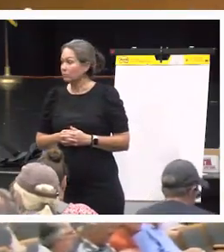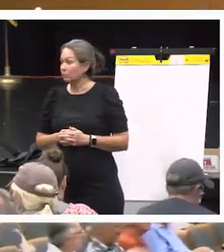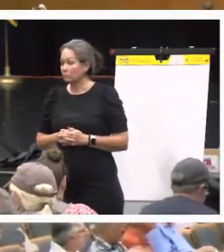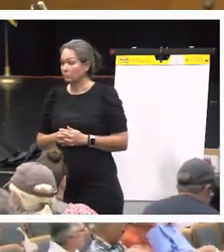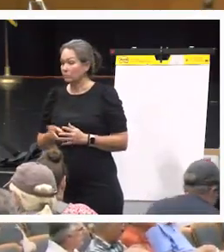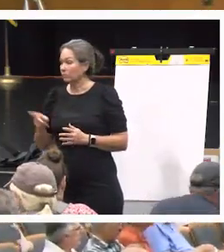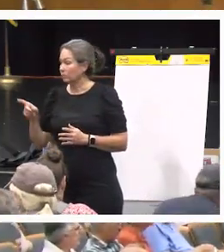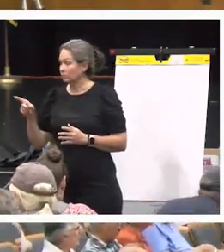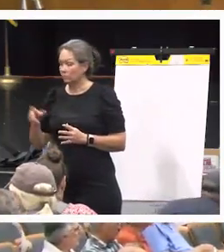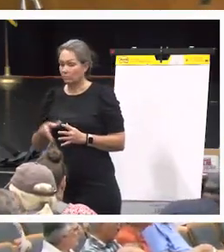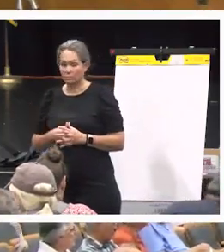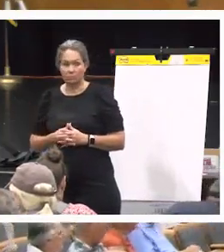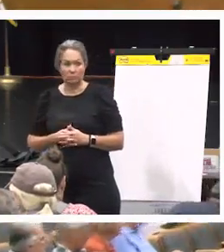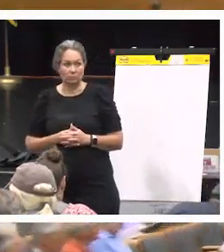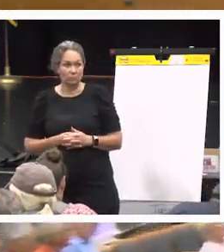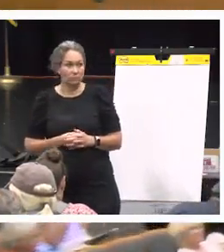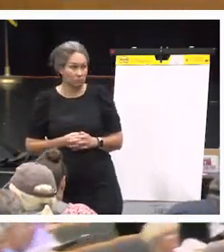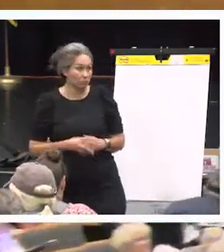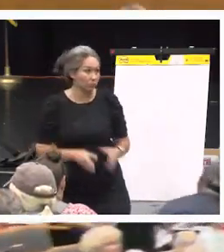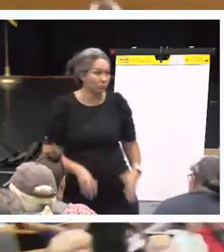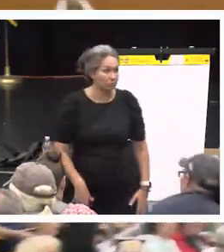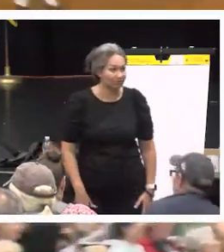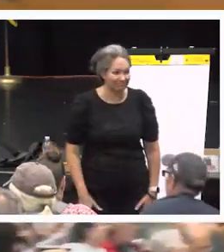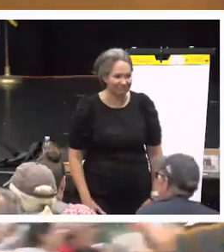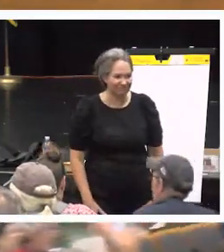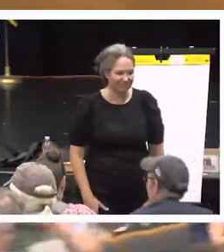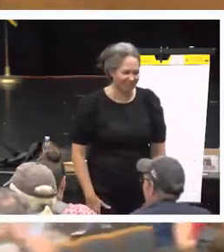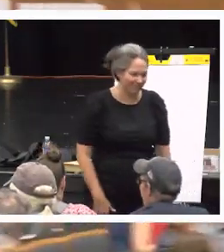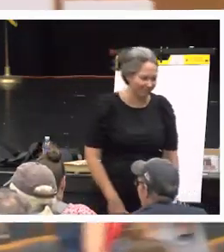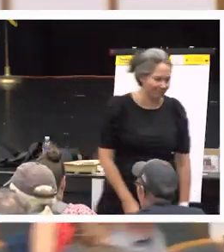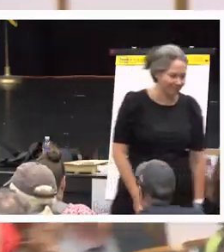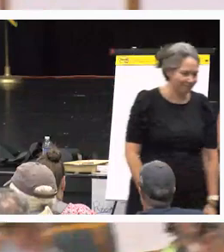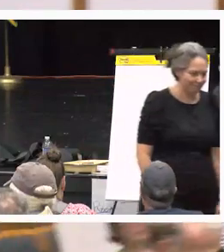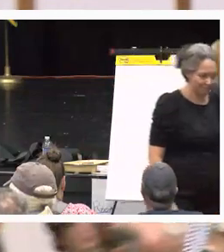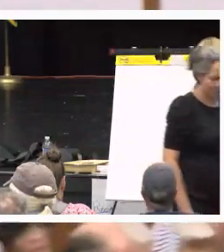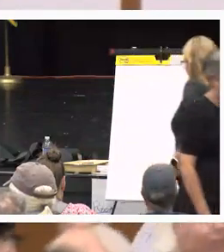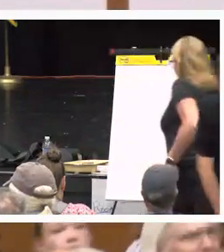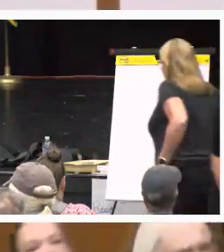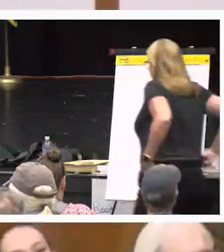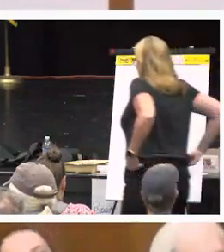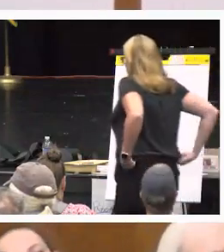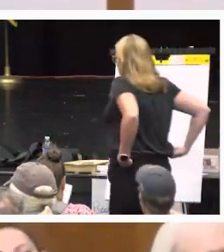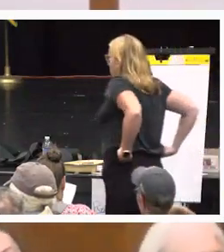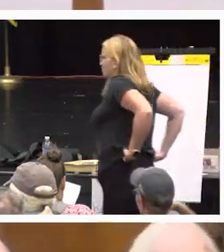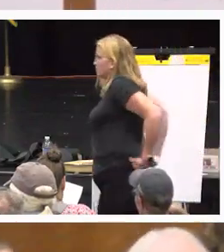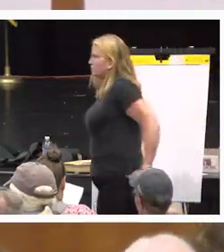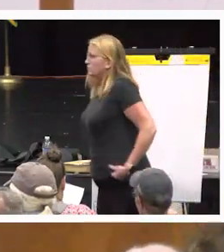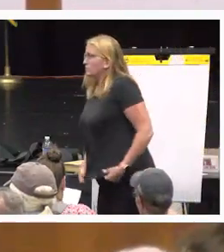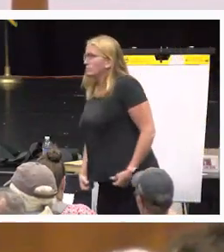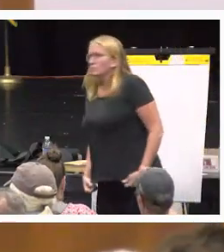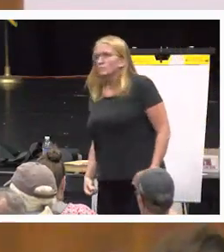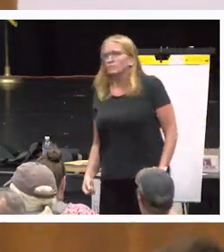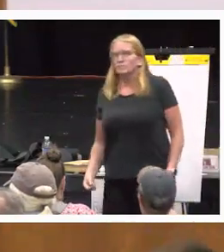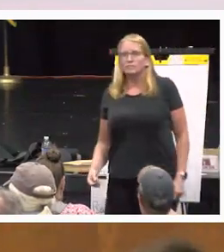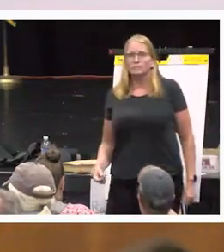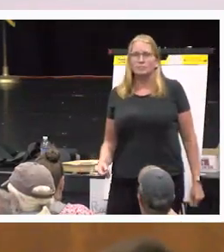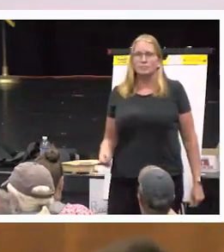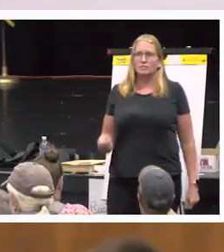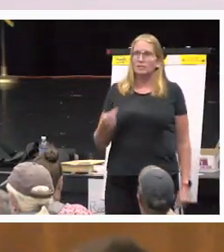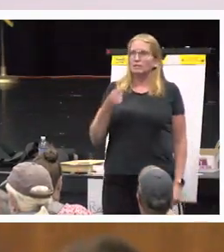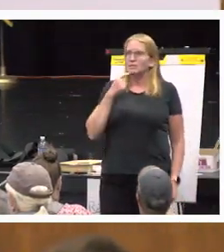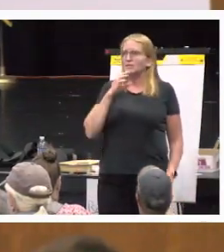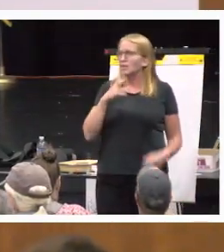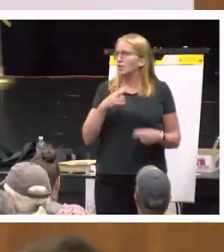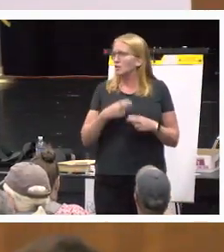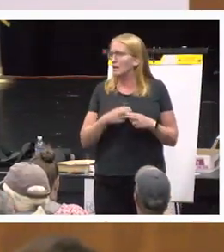Sure. Okay, thank you. And maybe just say your name. Stand up and say your name so people can get to know you. My name is Chris